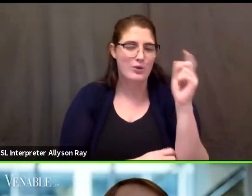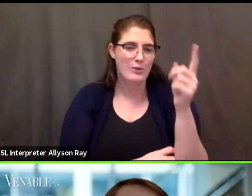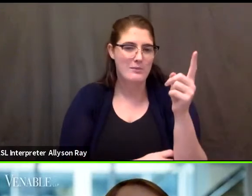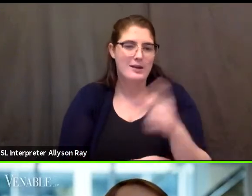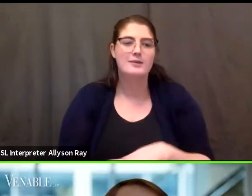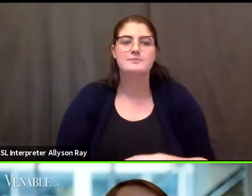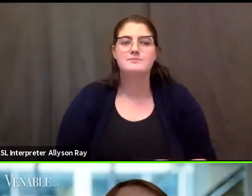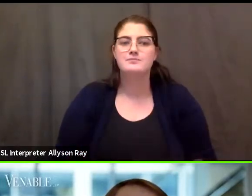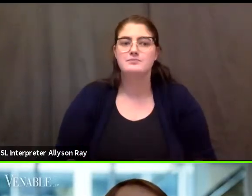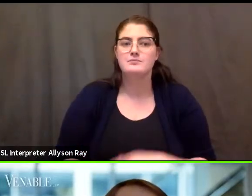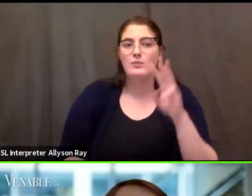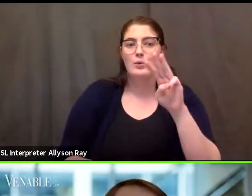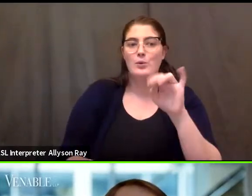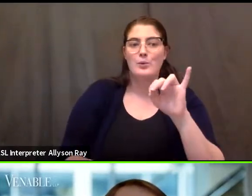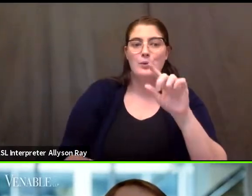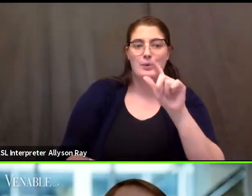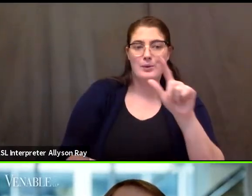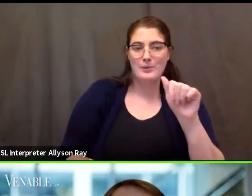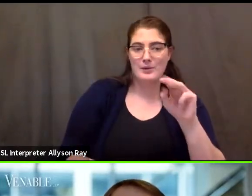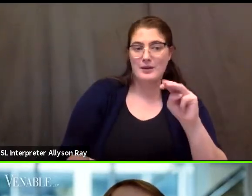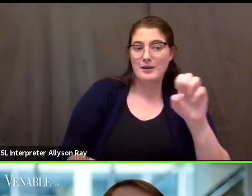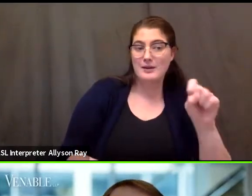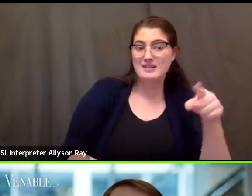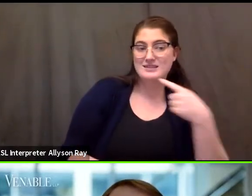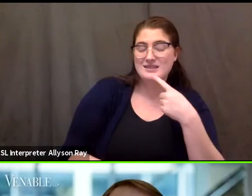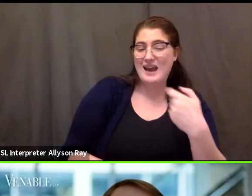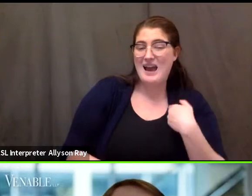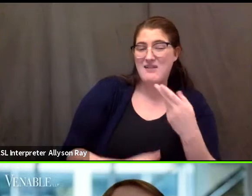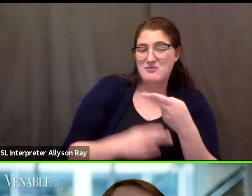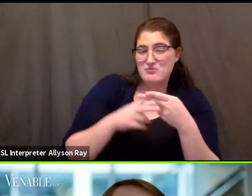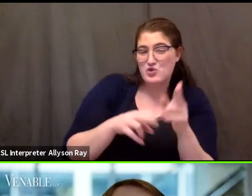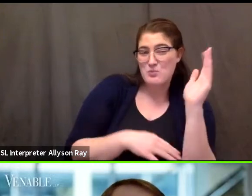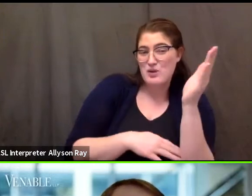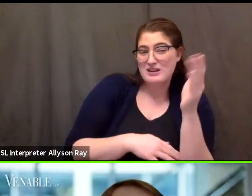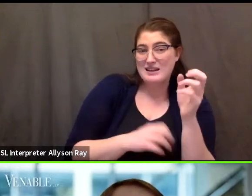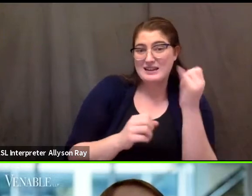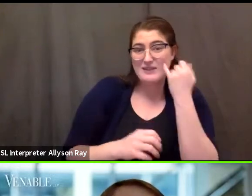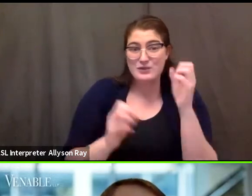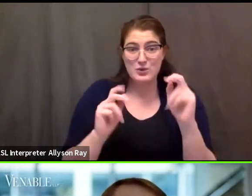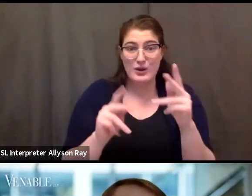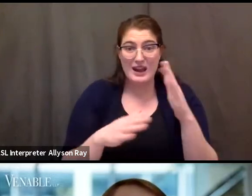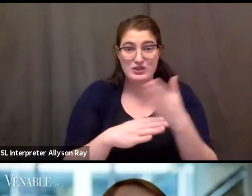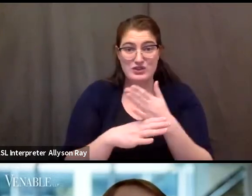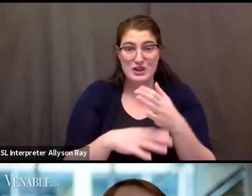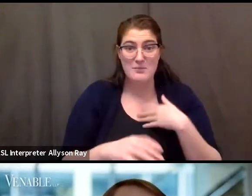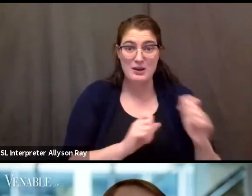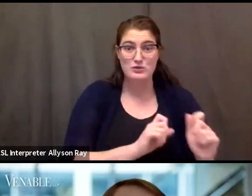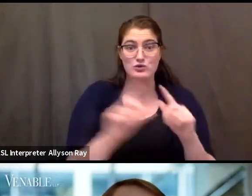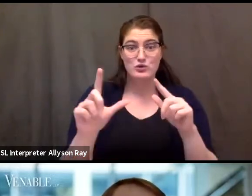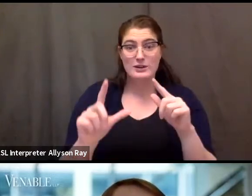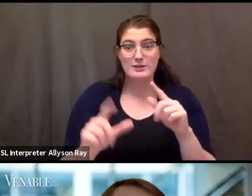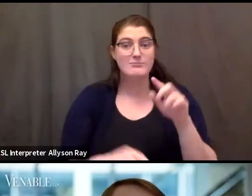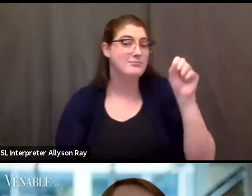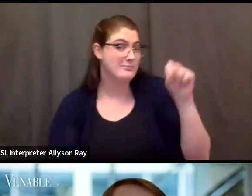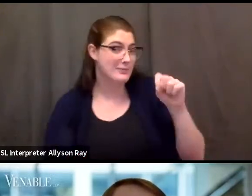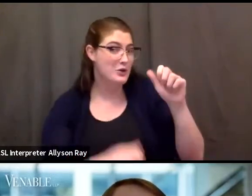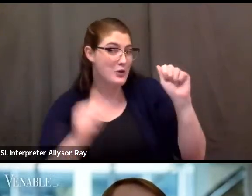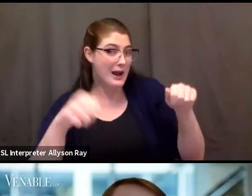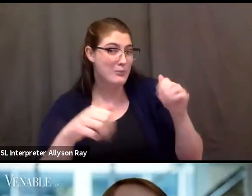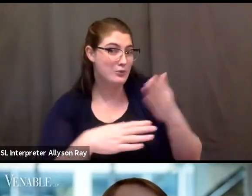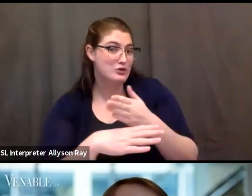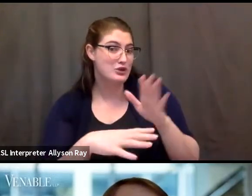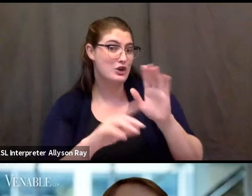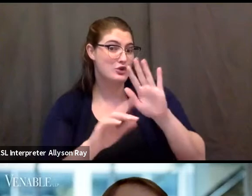I have a brief presentation. If it's okay with everyone, I can share my screen. You are able to share your screen.